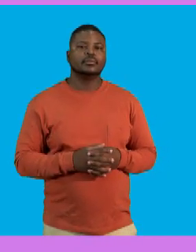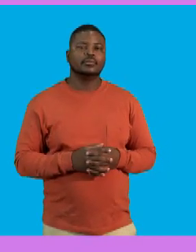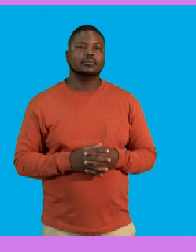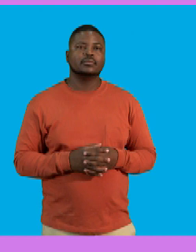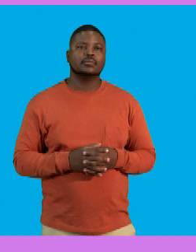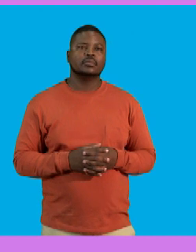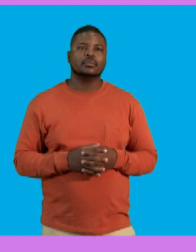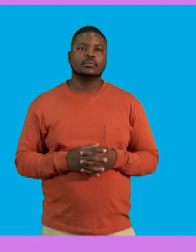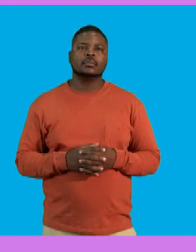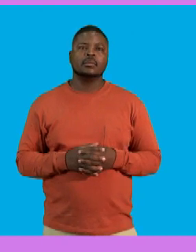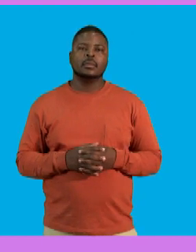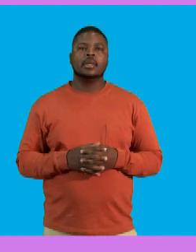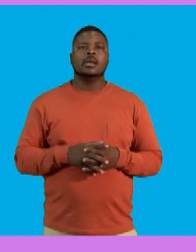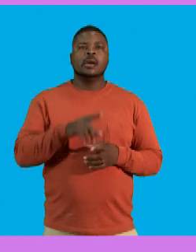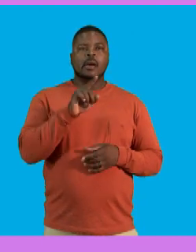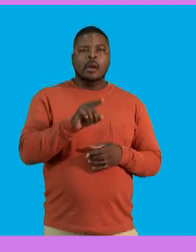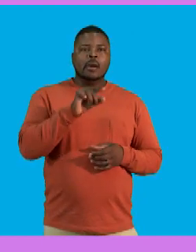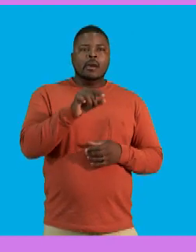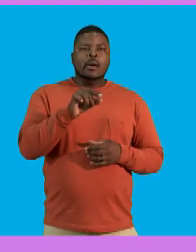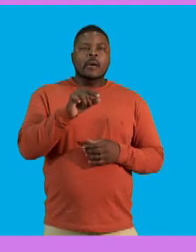0.5 up here,